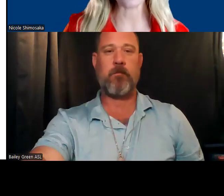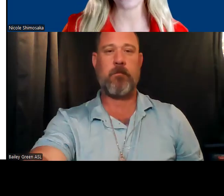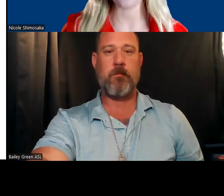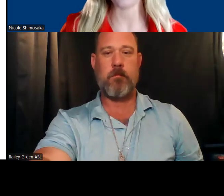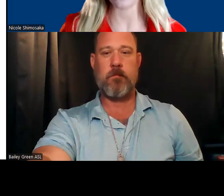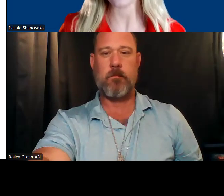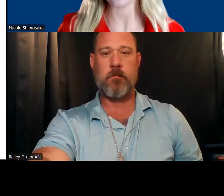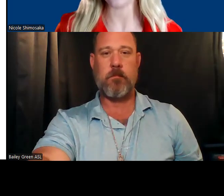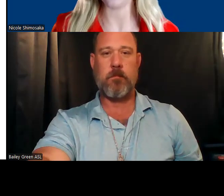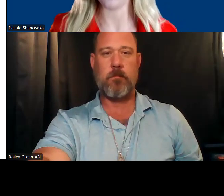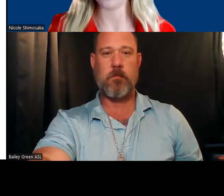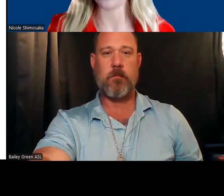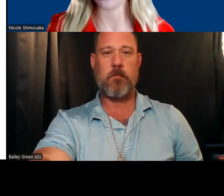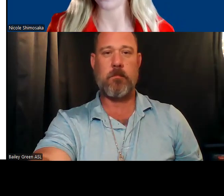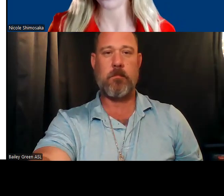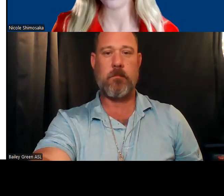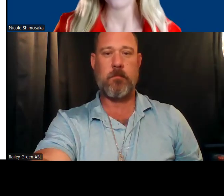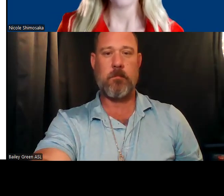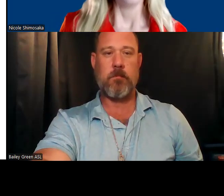Next slide, please.